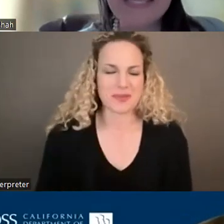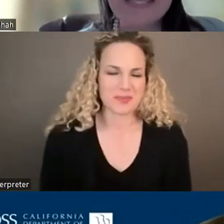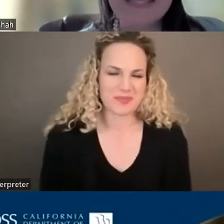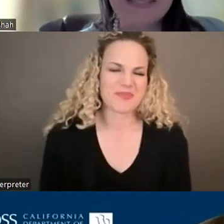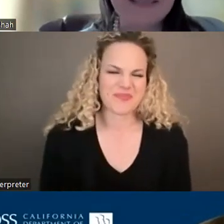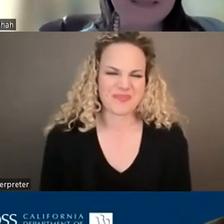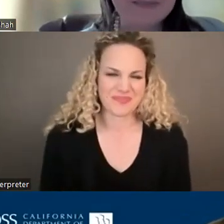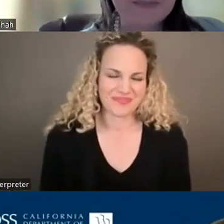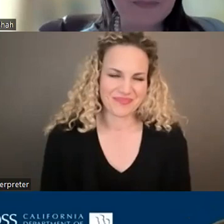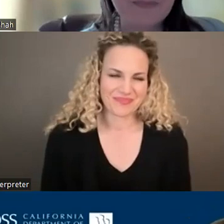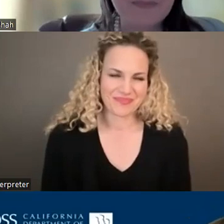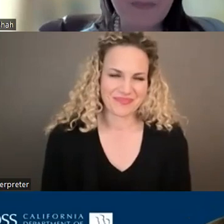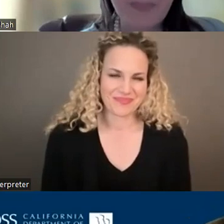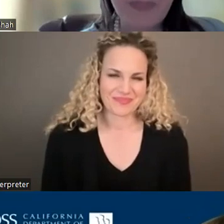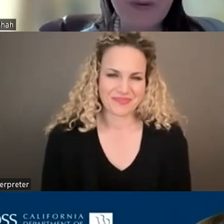yes.